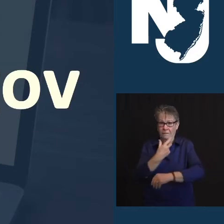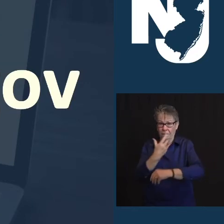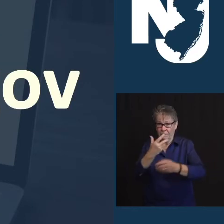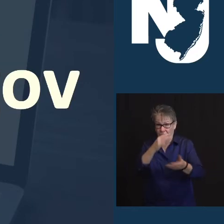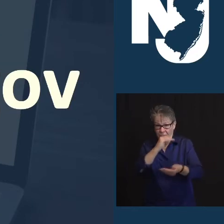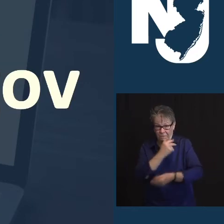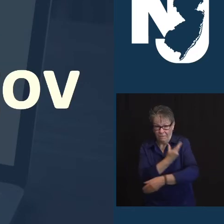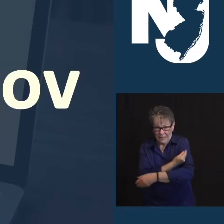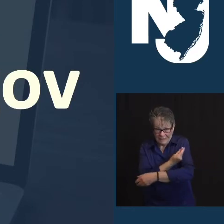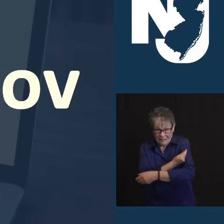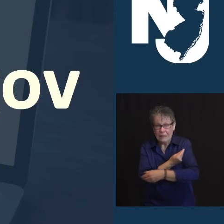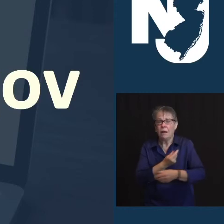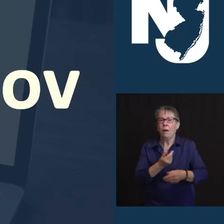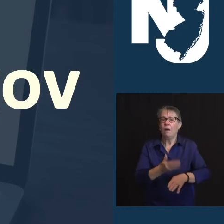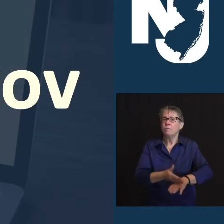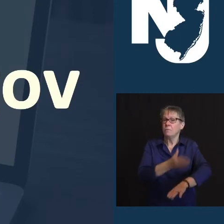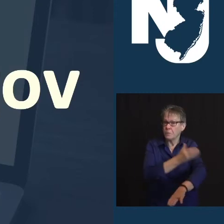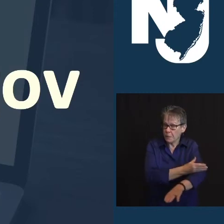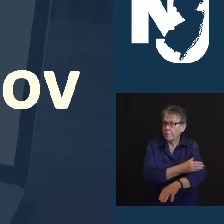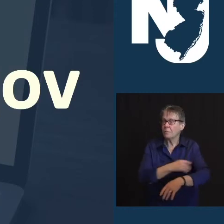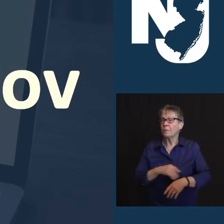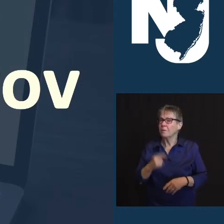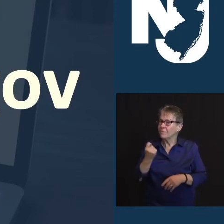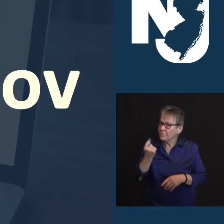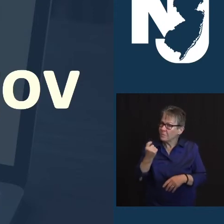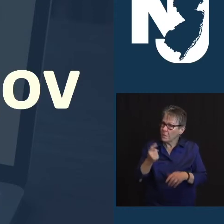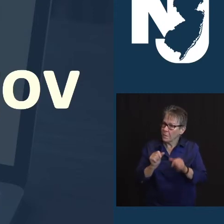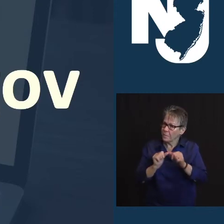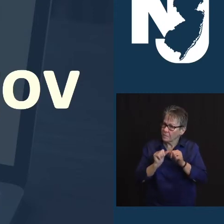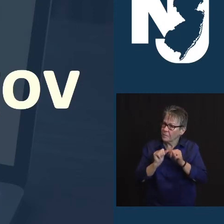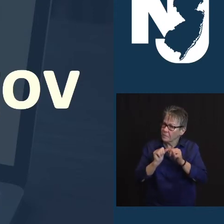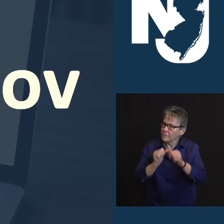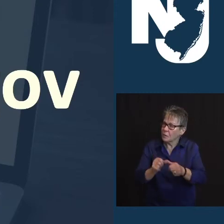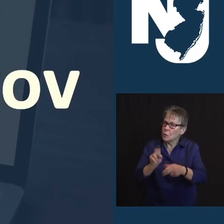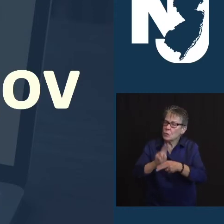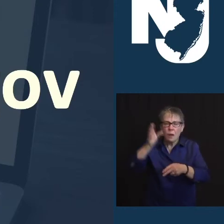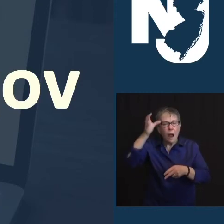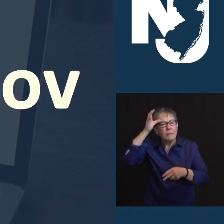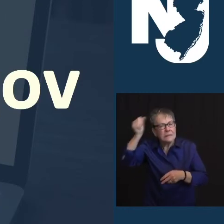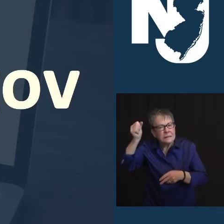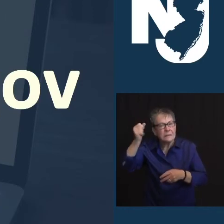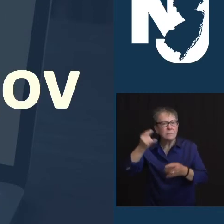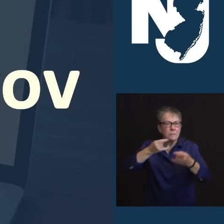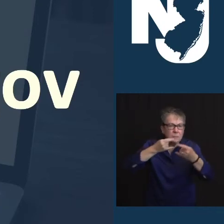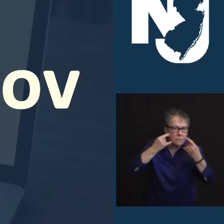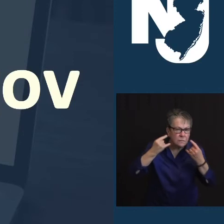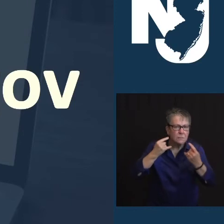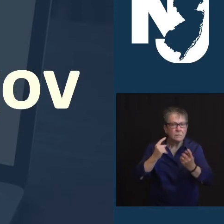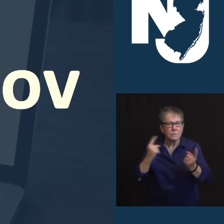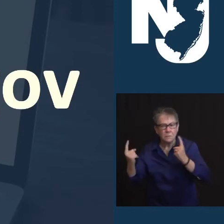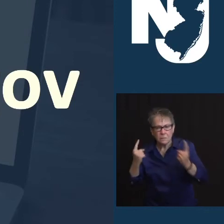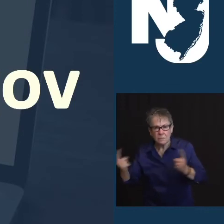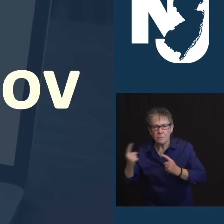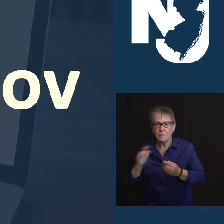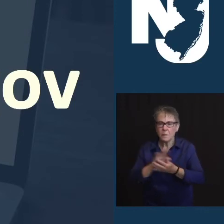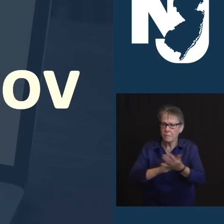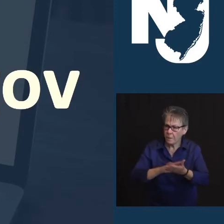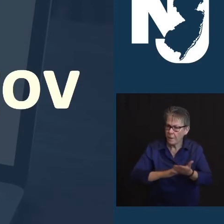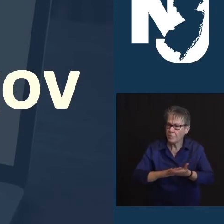sense remain the best deterrents. I had a conversation on Saturday afternoon with the one and only Dr. Tony